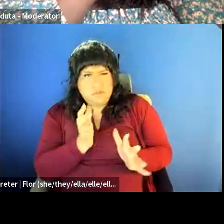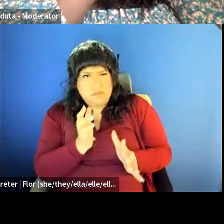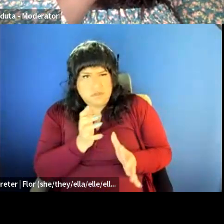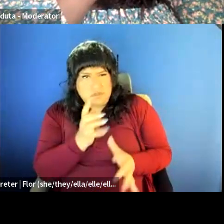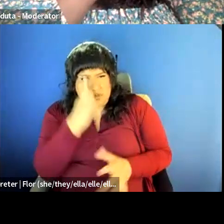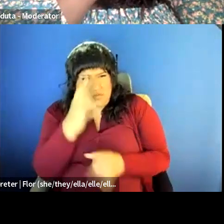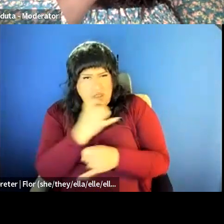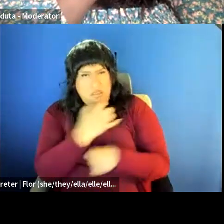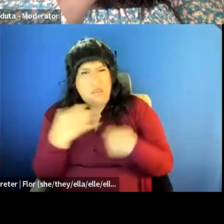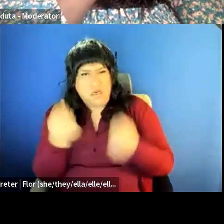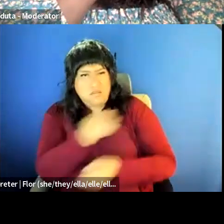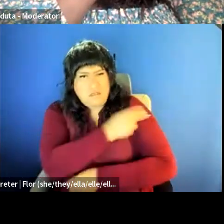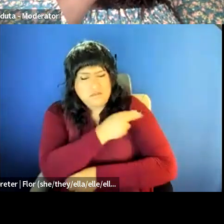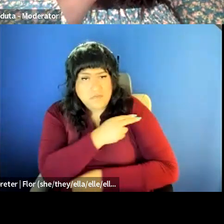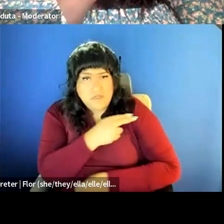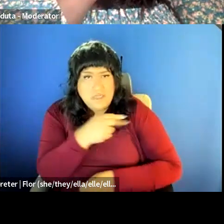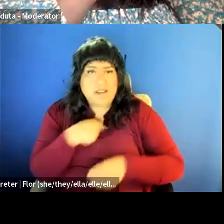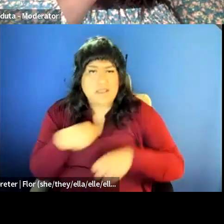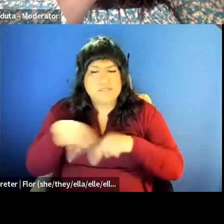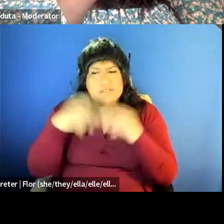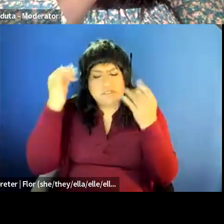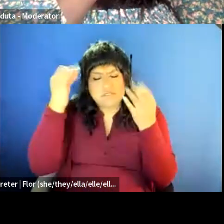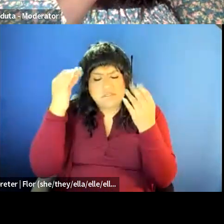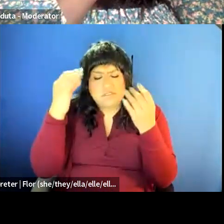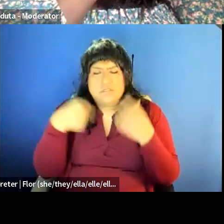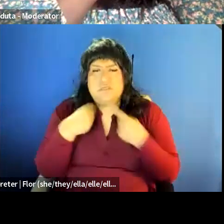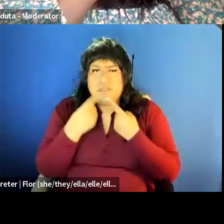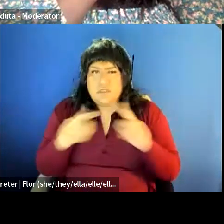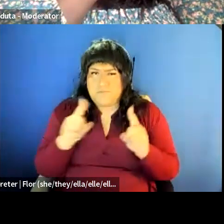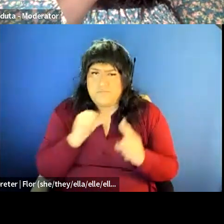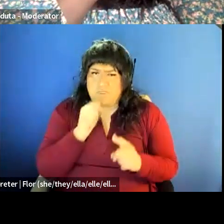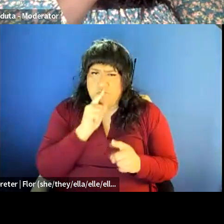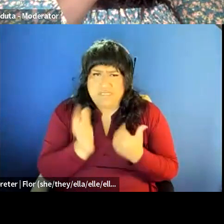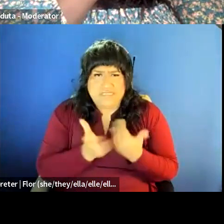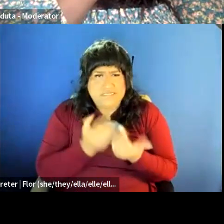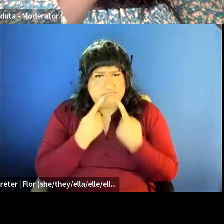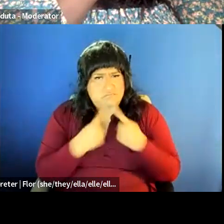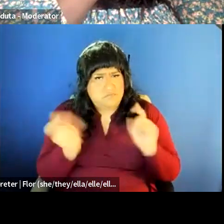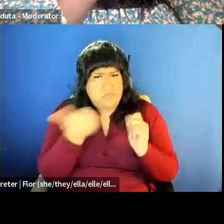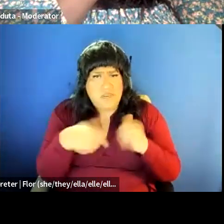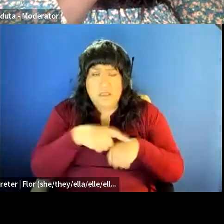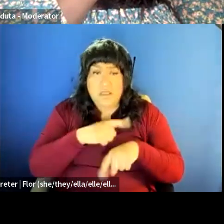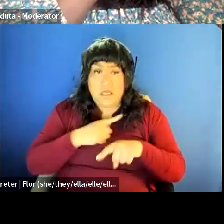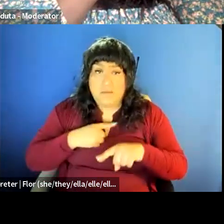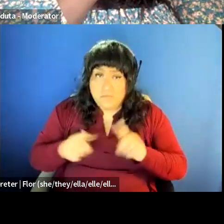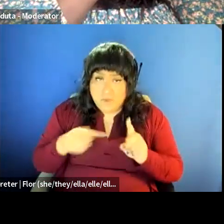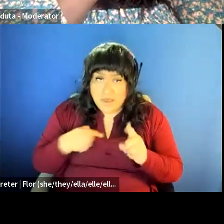sitting with like telling you all of this, and I've said it before and it's not easy to say at any time, but I say it